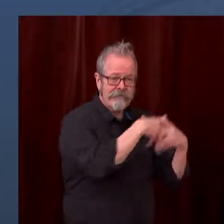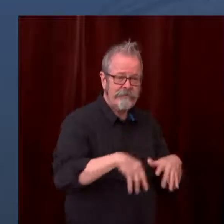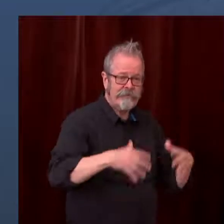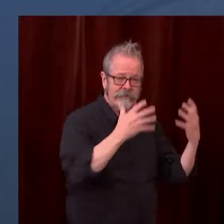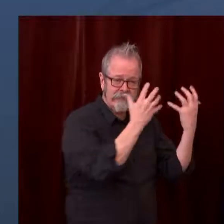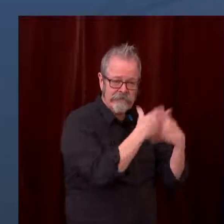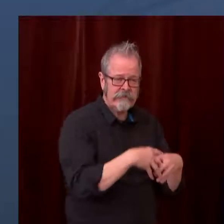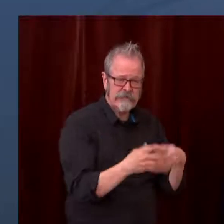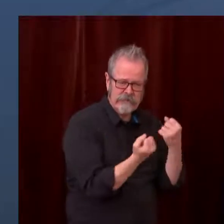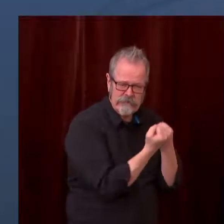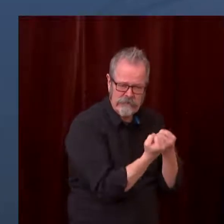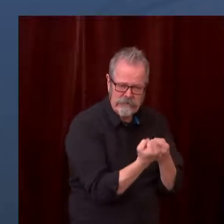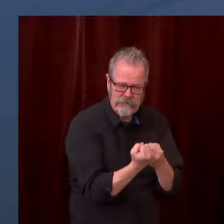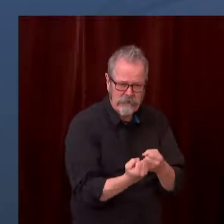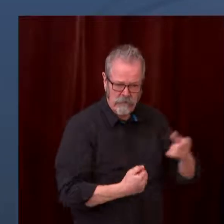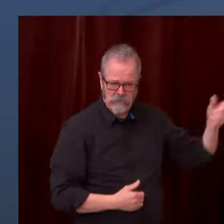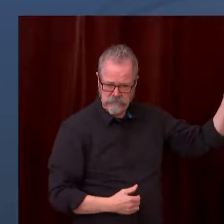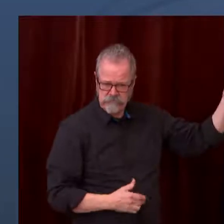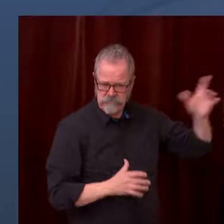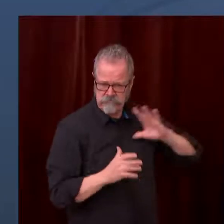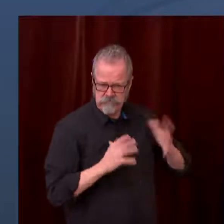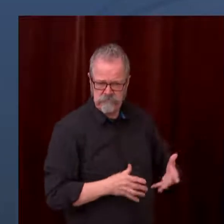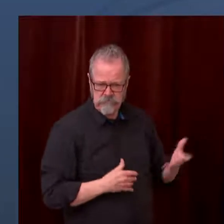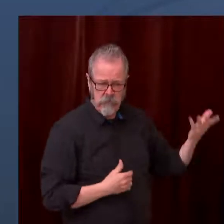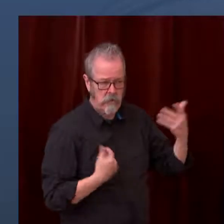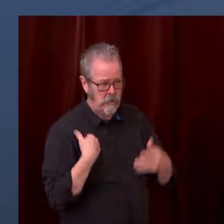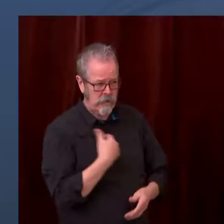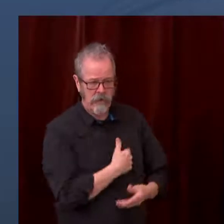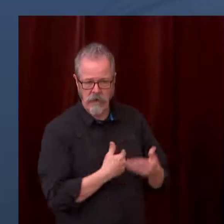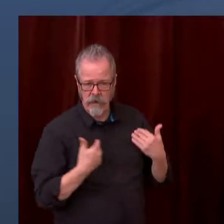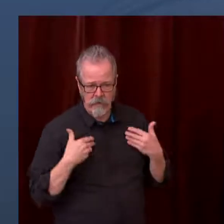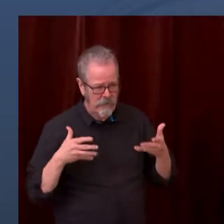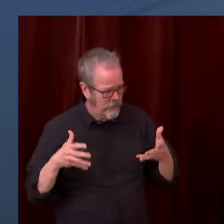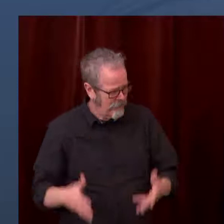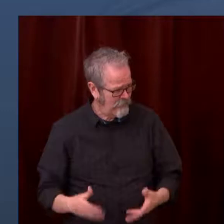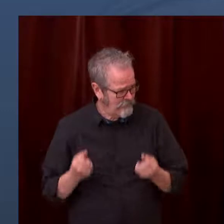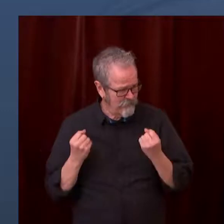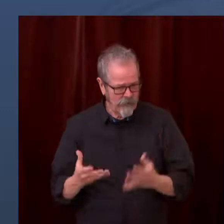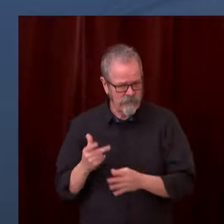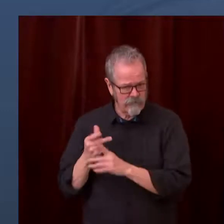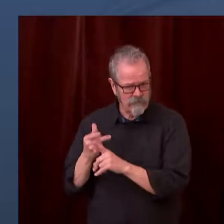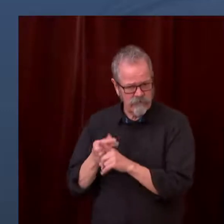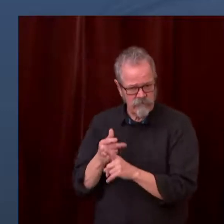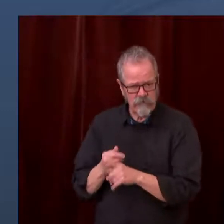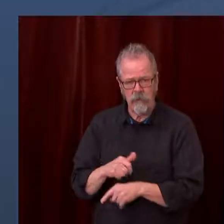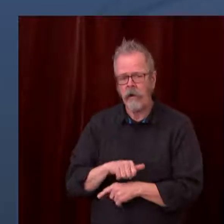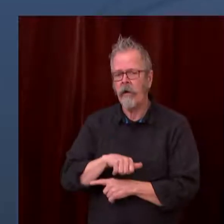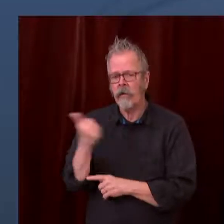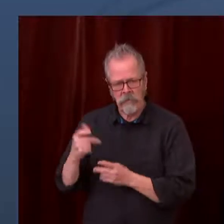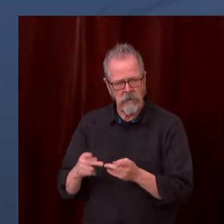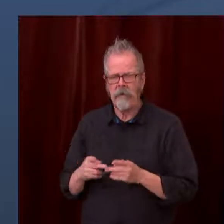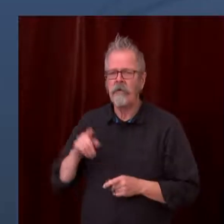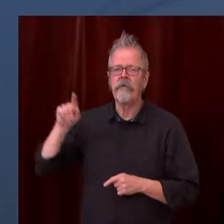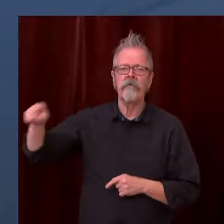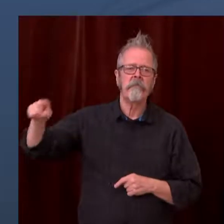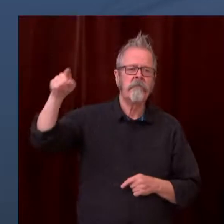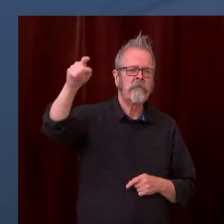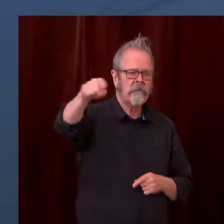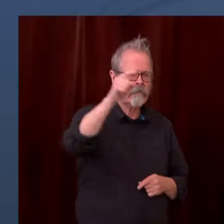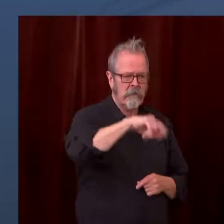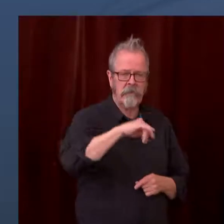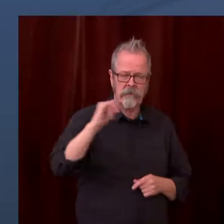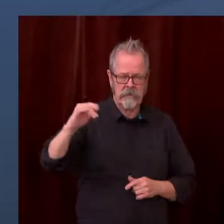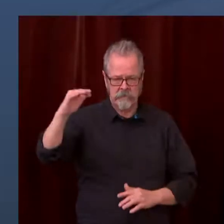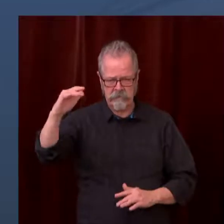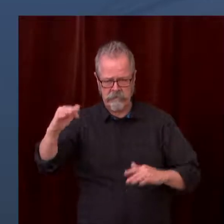we're going to need to be bringing to the table in addition to the federal pharmacy program. But again, at the end of the day, we have to continue